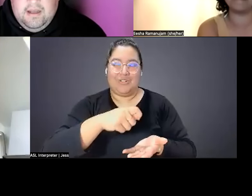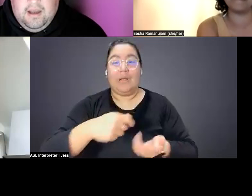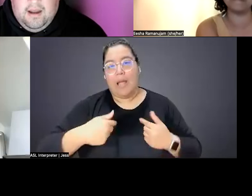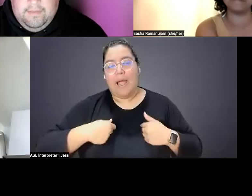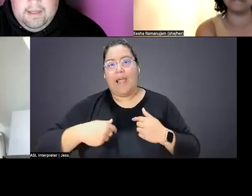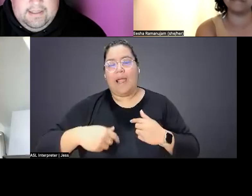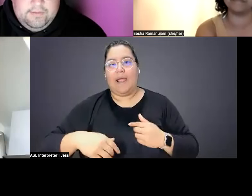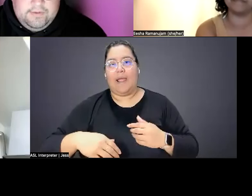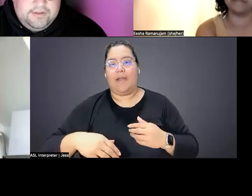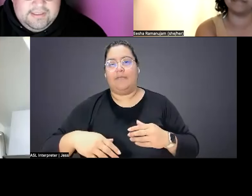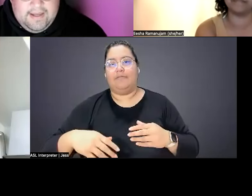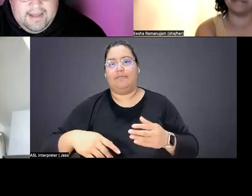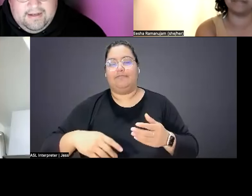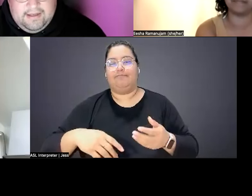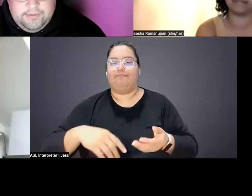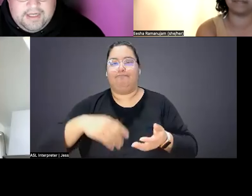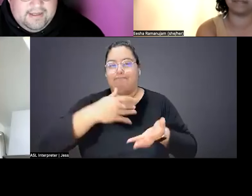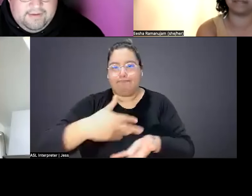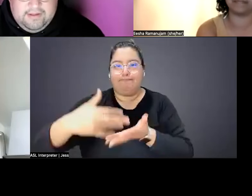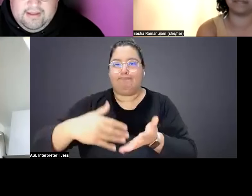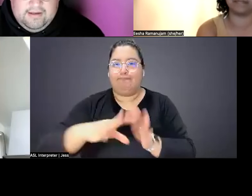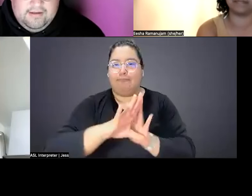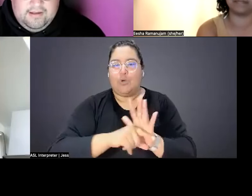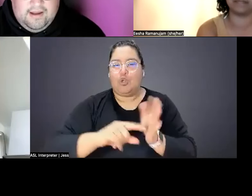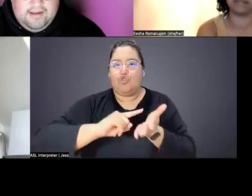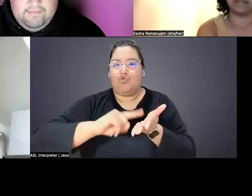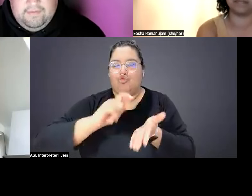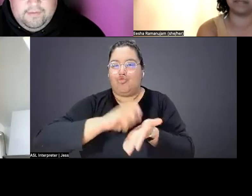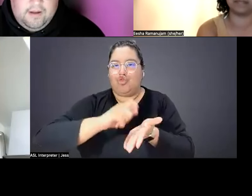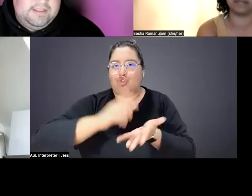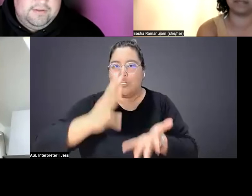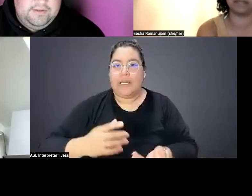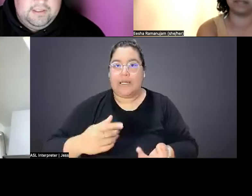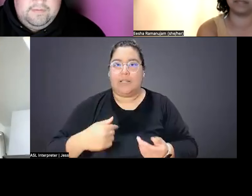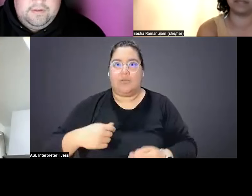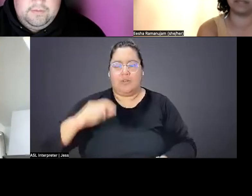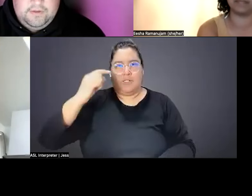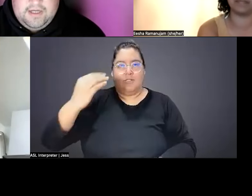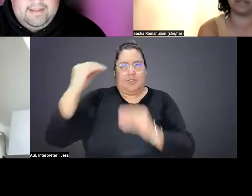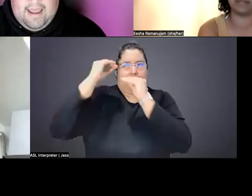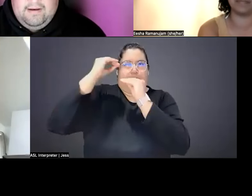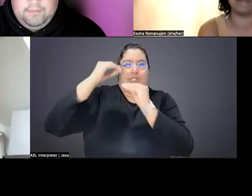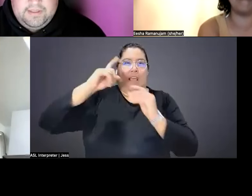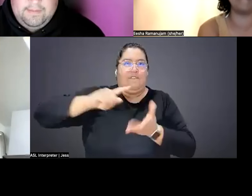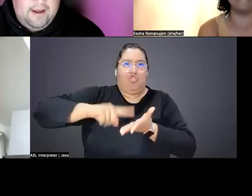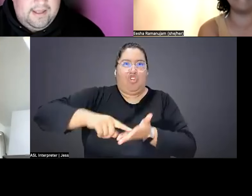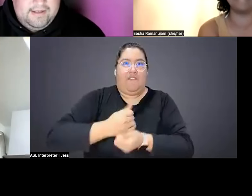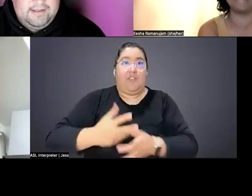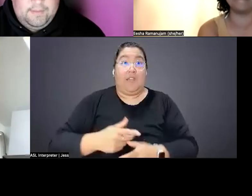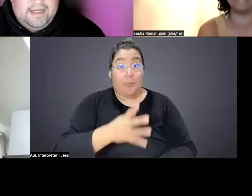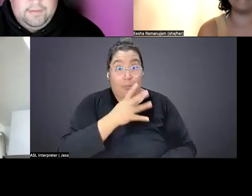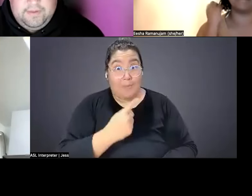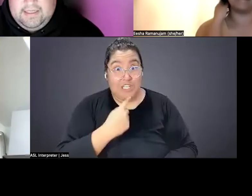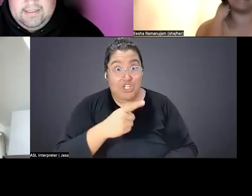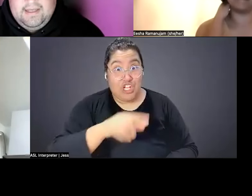journalism, and it was drilled into my head that you check everything. Even if your mom tells you she loves you, you check that, but somehow that